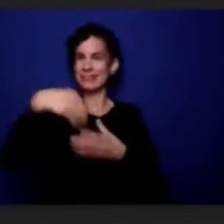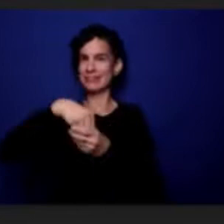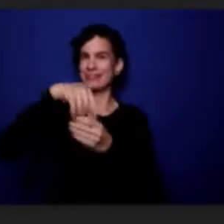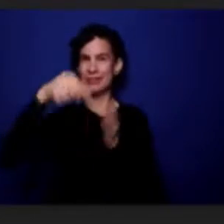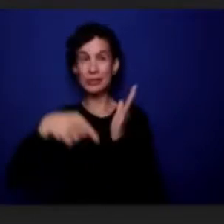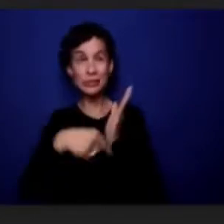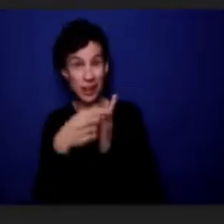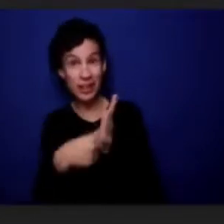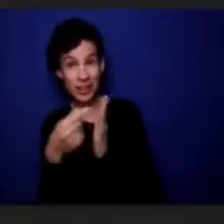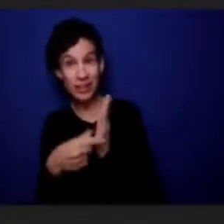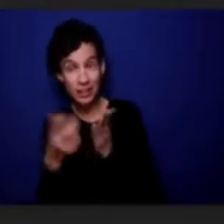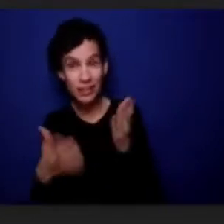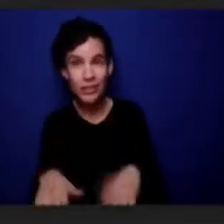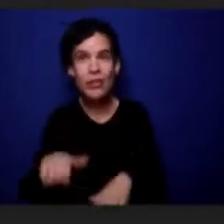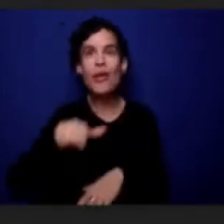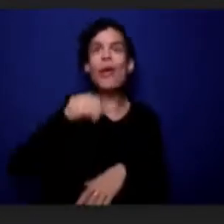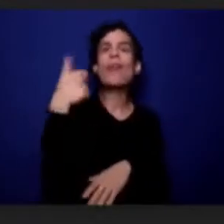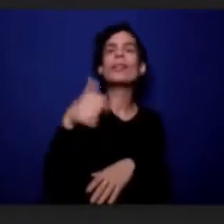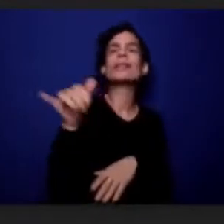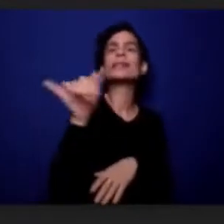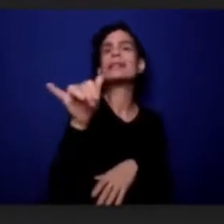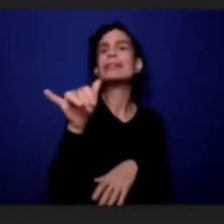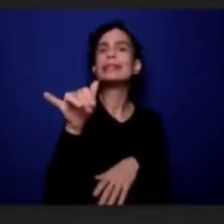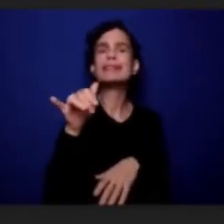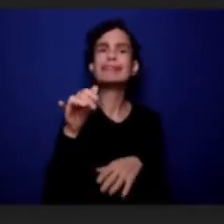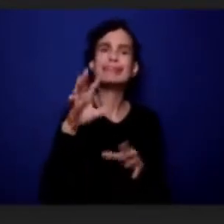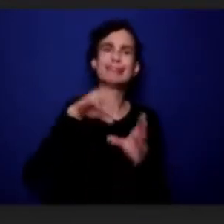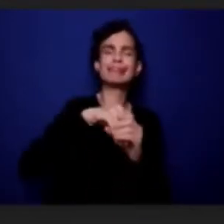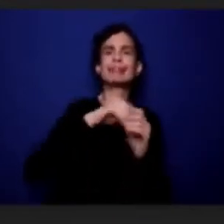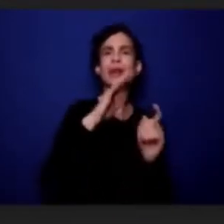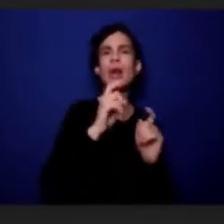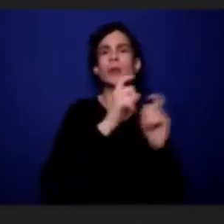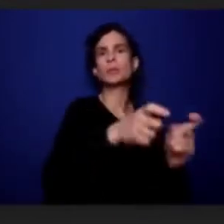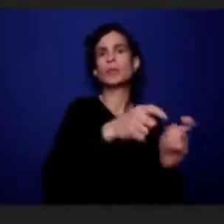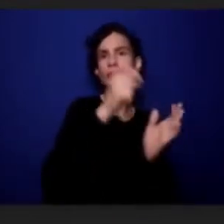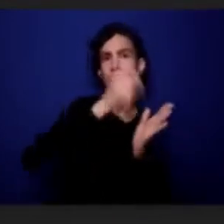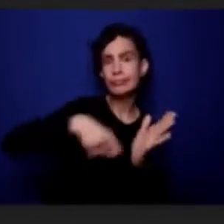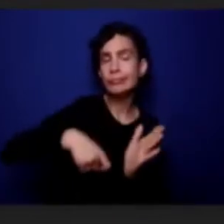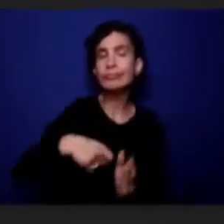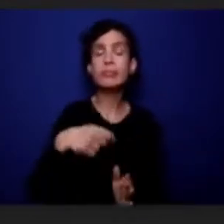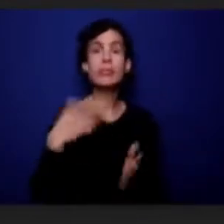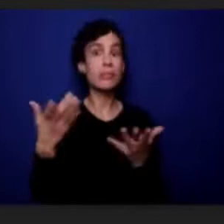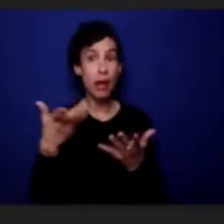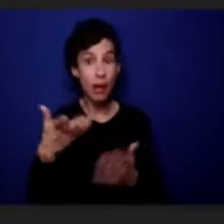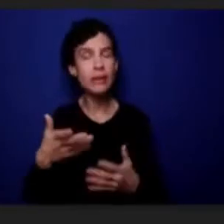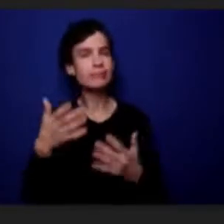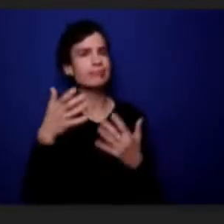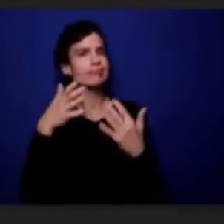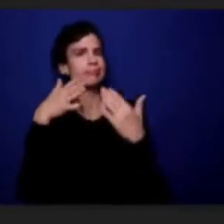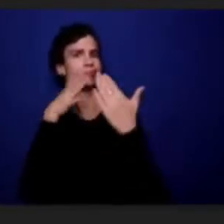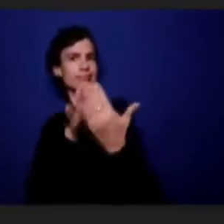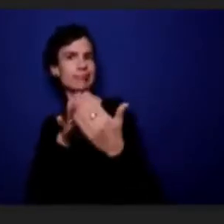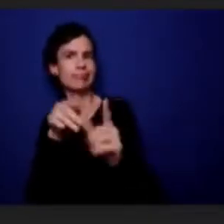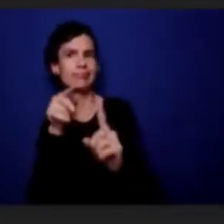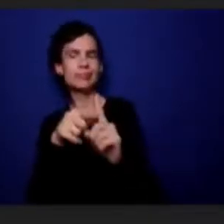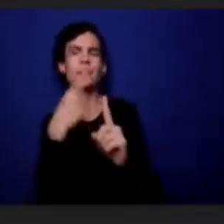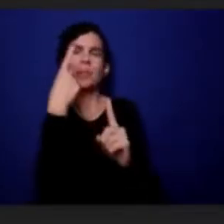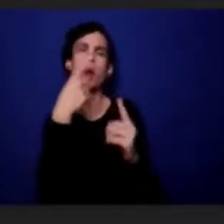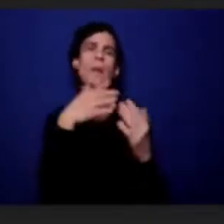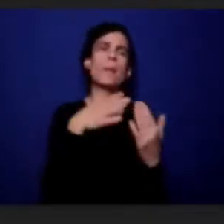excited to have both of your pieces in the volume. And another commonality between your two